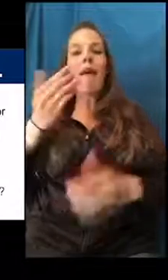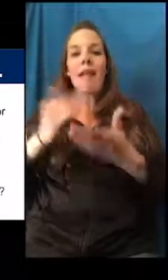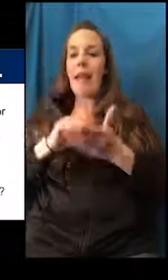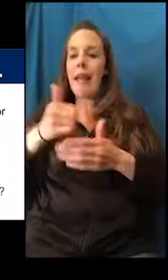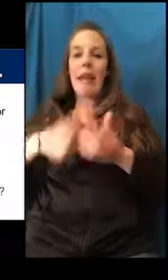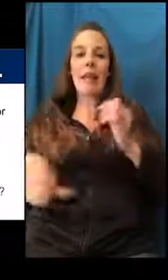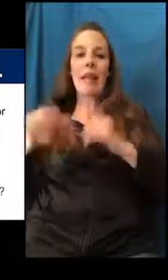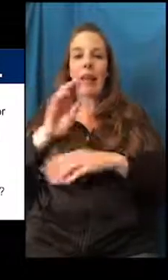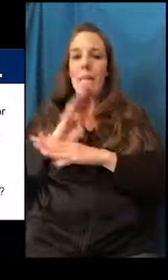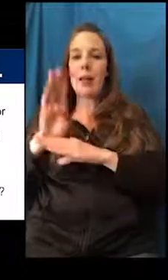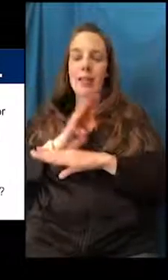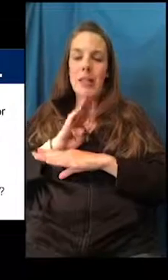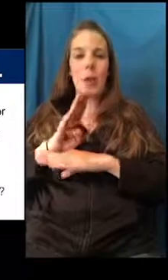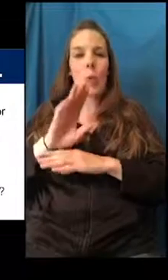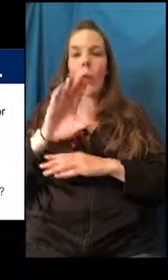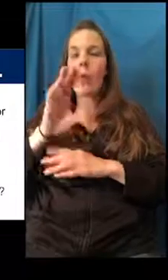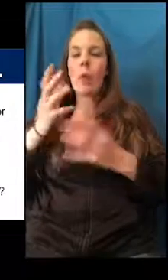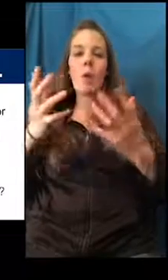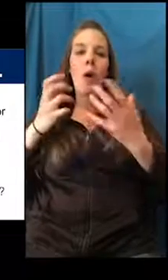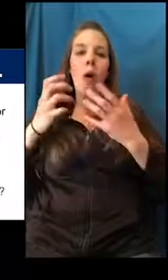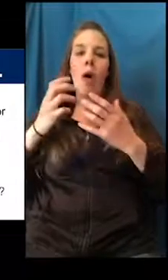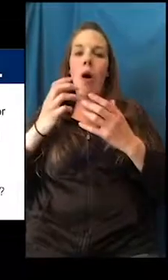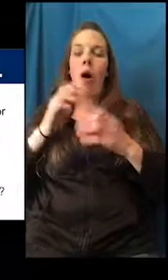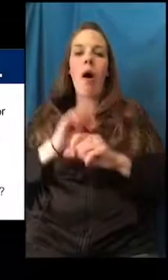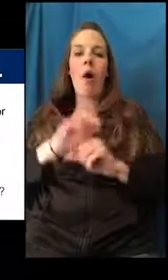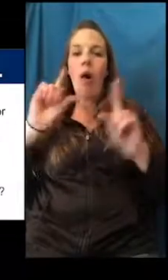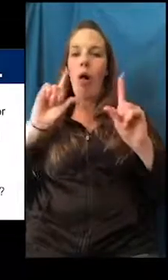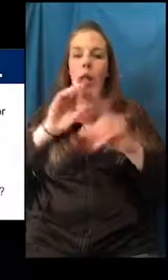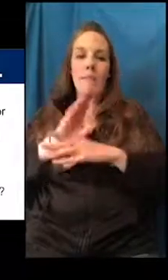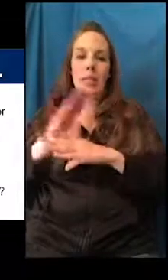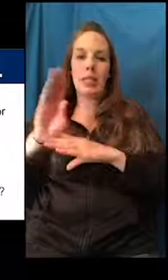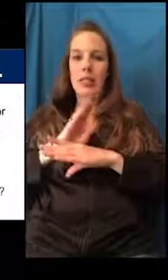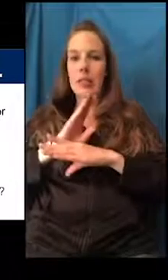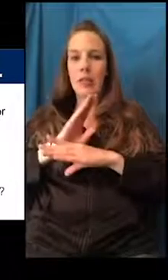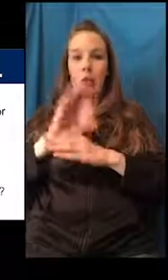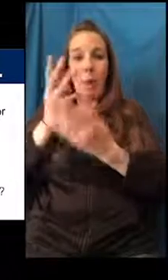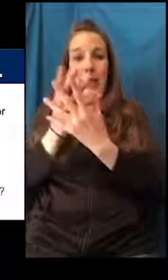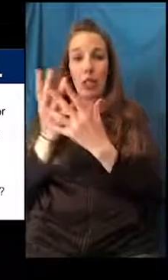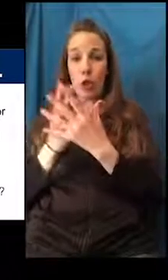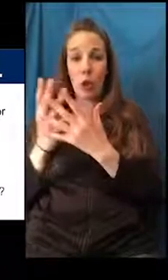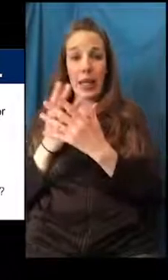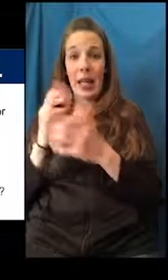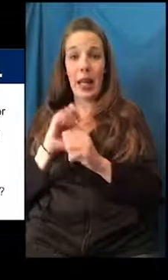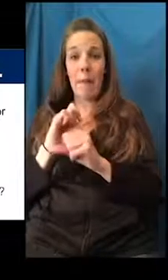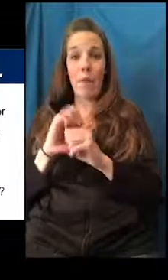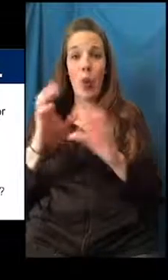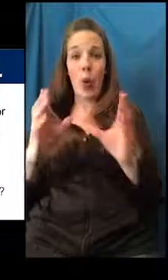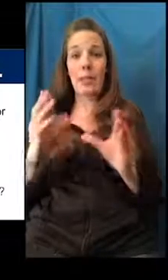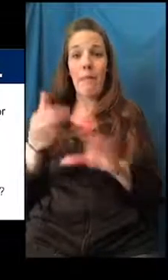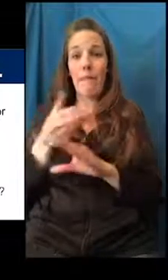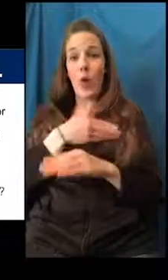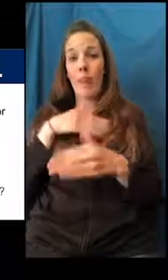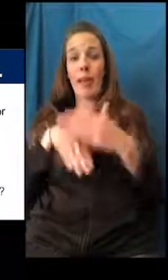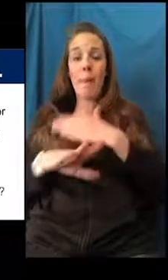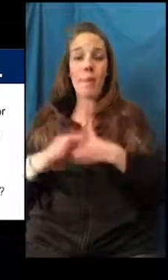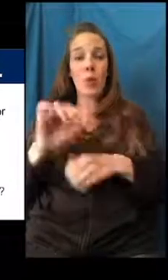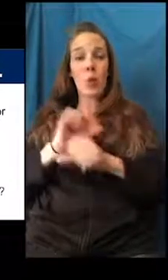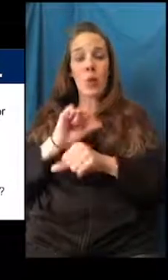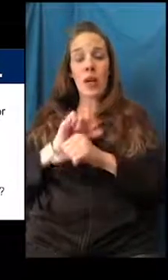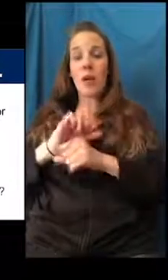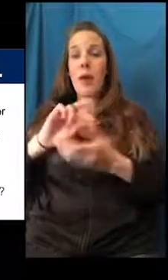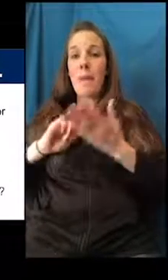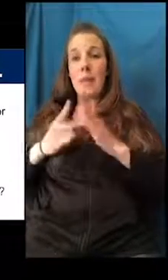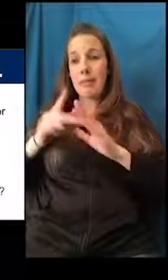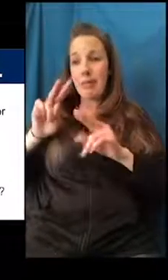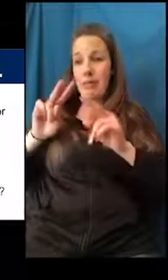want all of our businesses to be screening employees prior to coming into work, which would mean looking for their